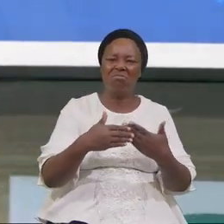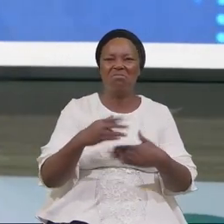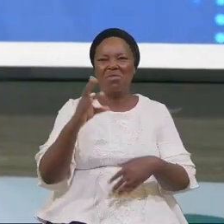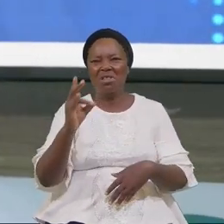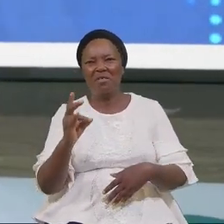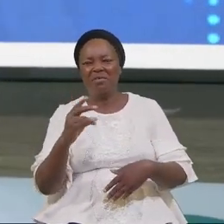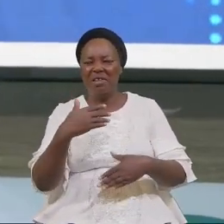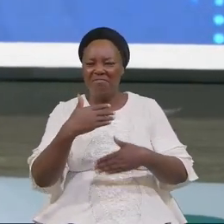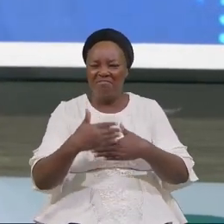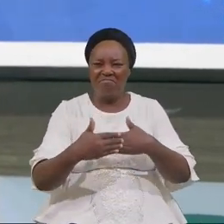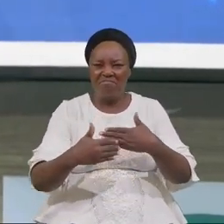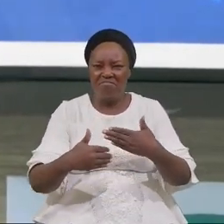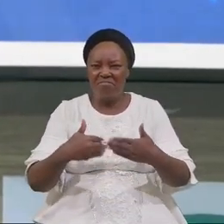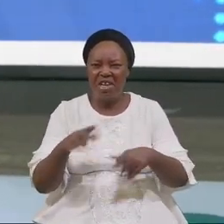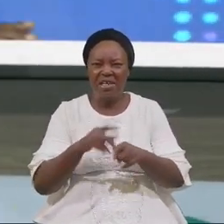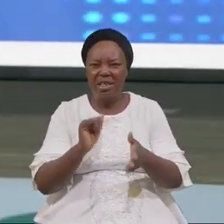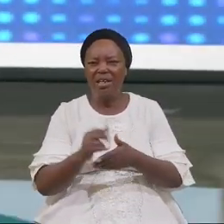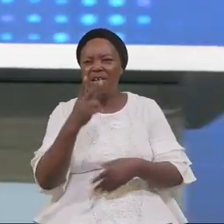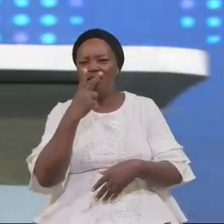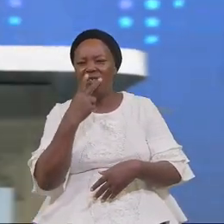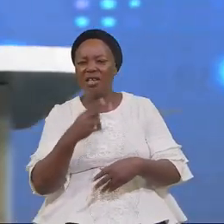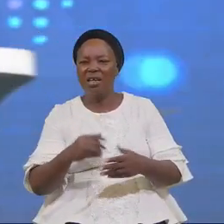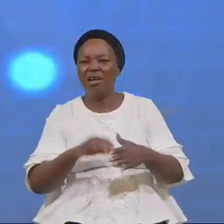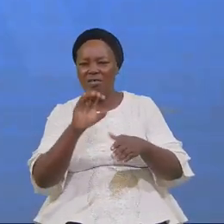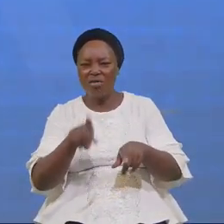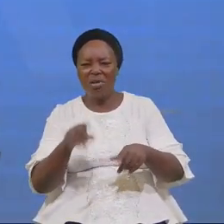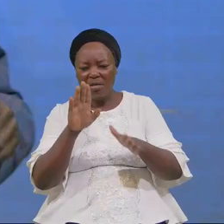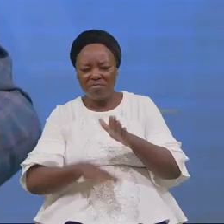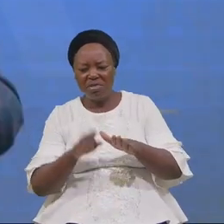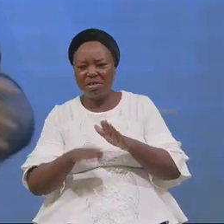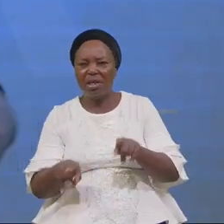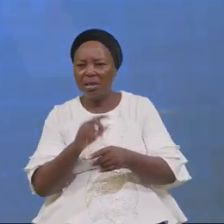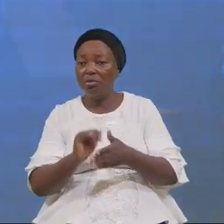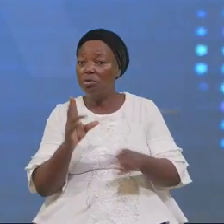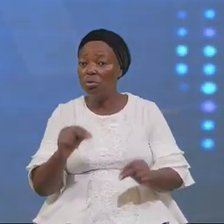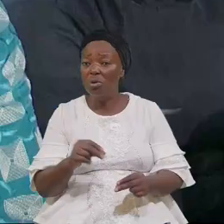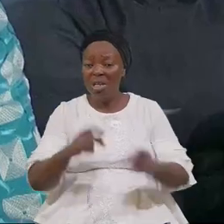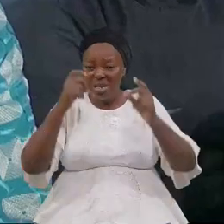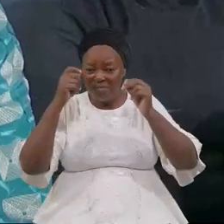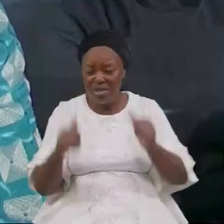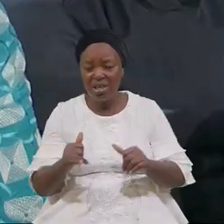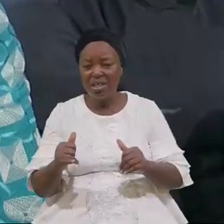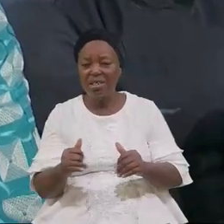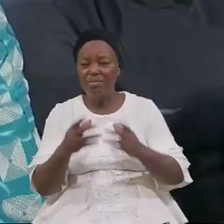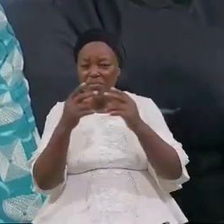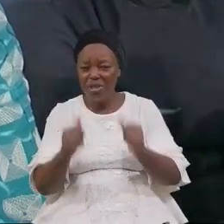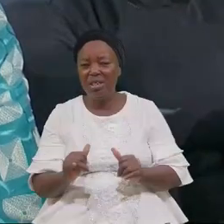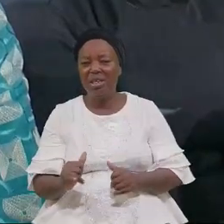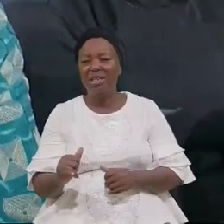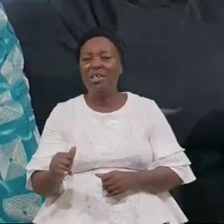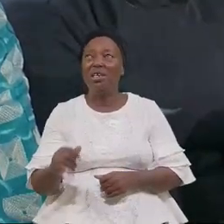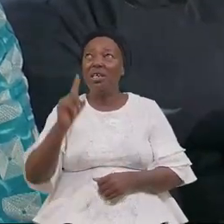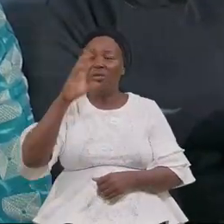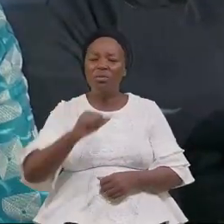gradually, the cigarettes are decreasing. No! Immediately, instantaneously, he'll brush